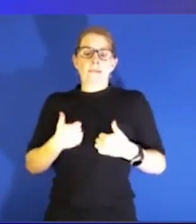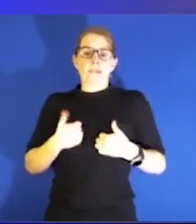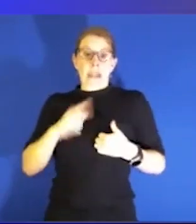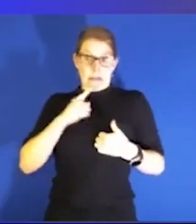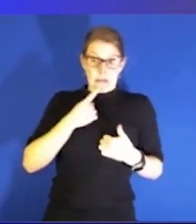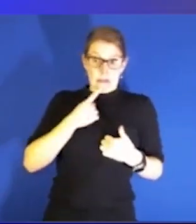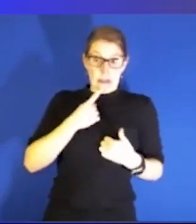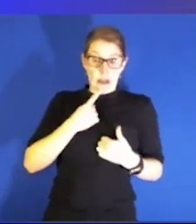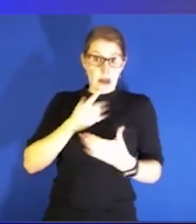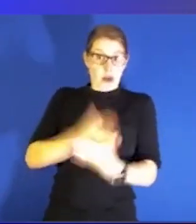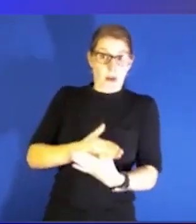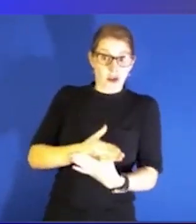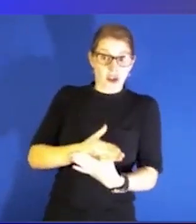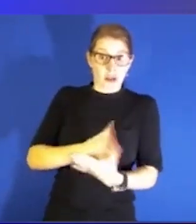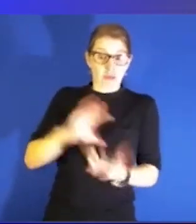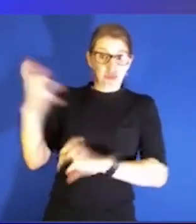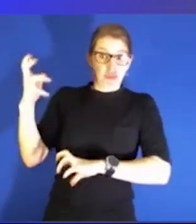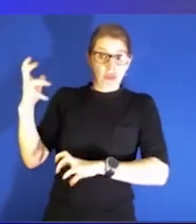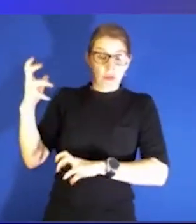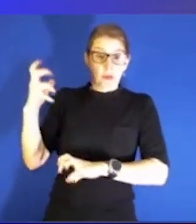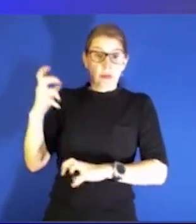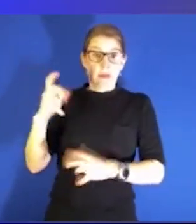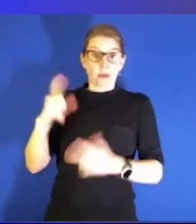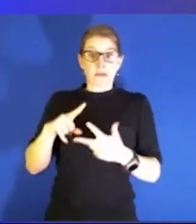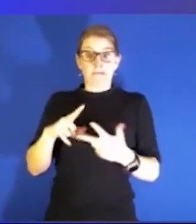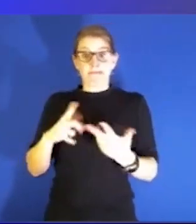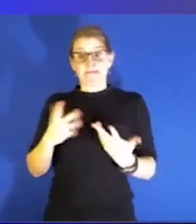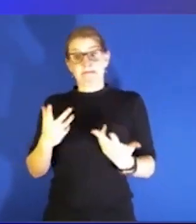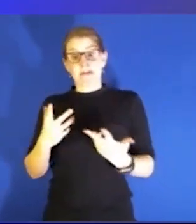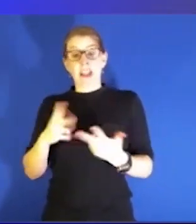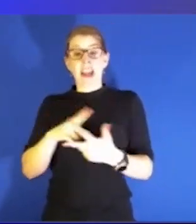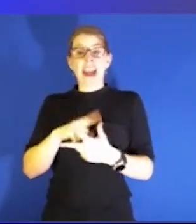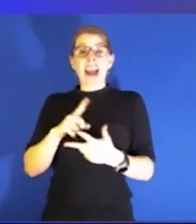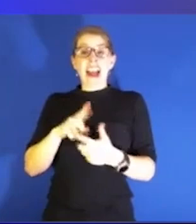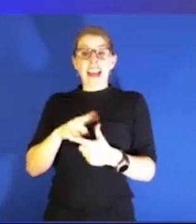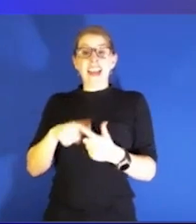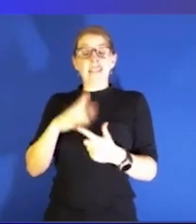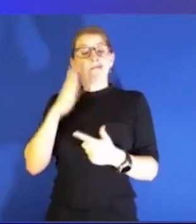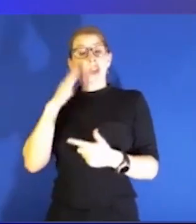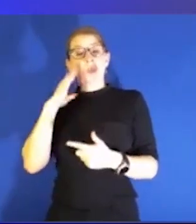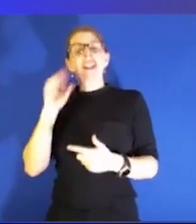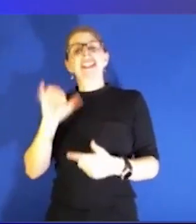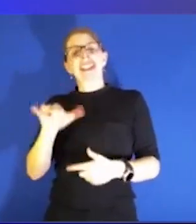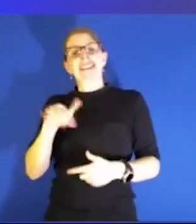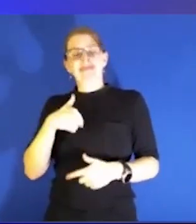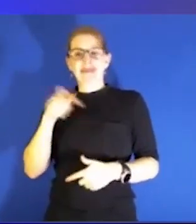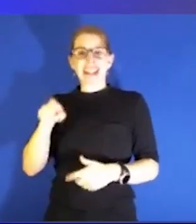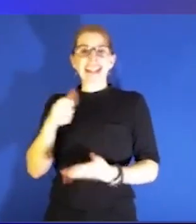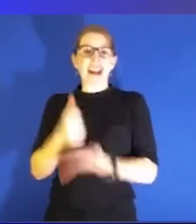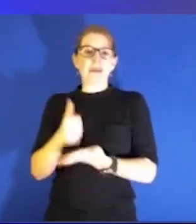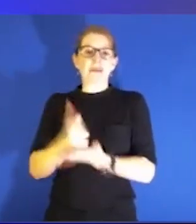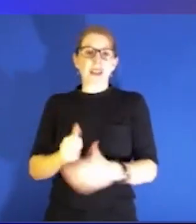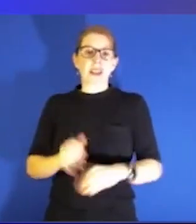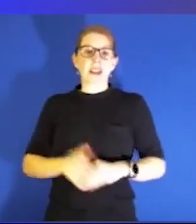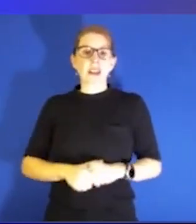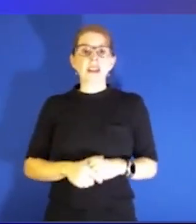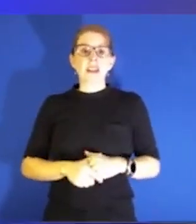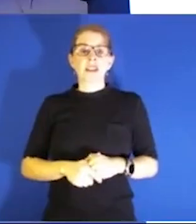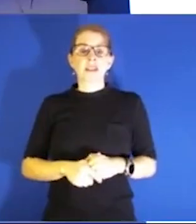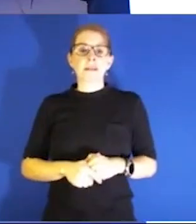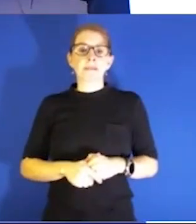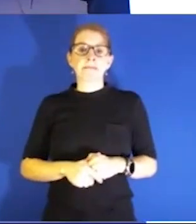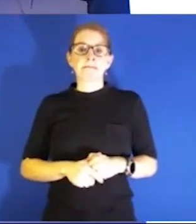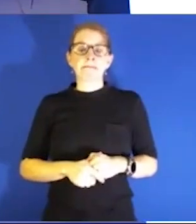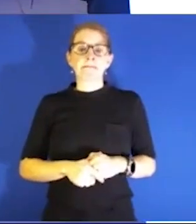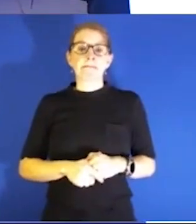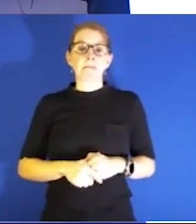interrupting? And then that's kind of when you know to seek help if it's disrupting your life enough. Angela wants to know, how